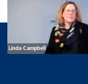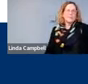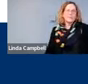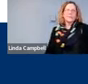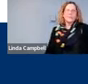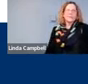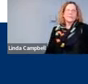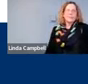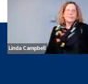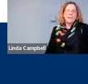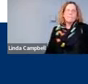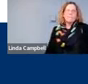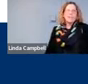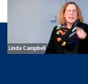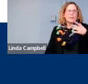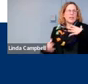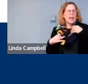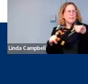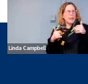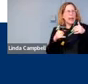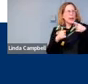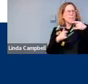the environment better.